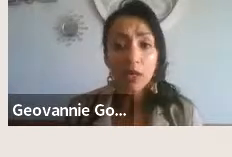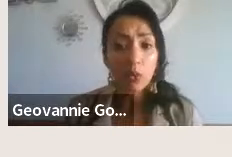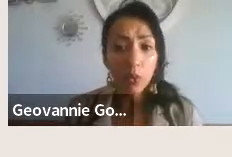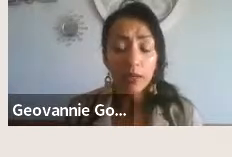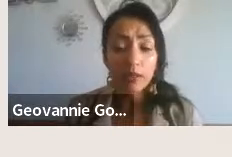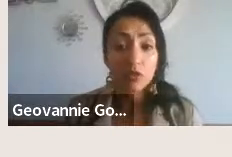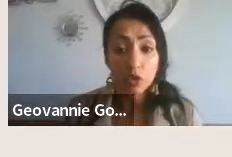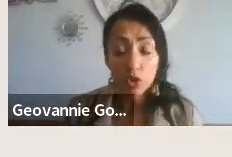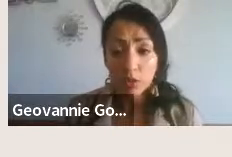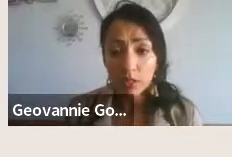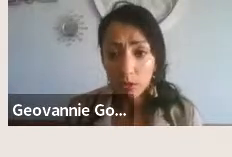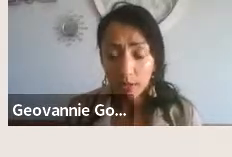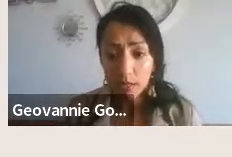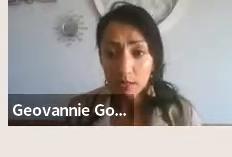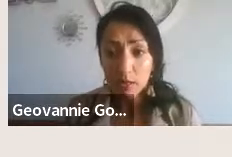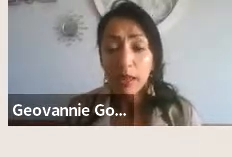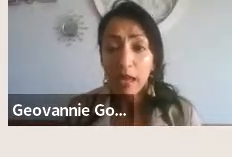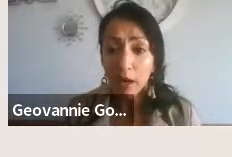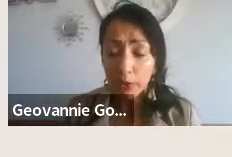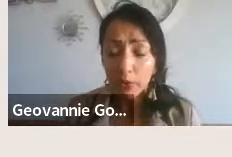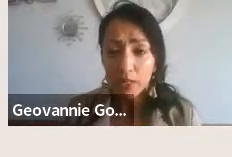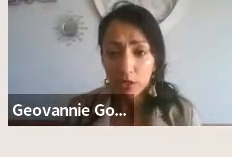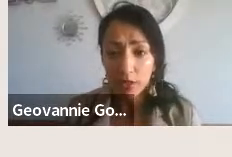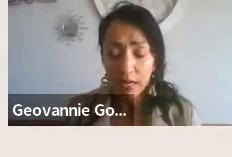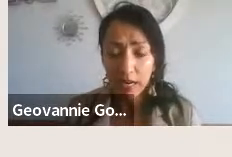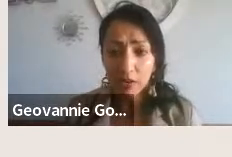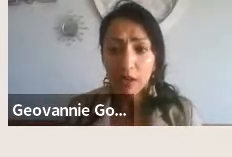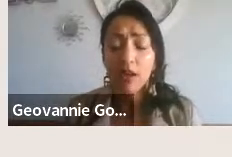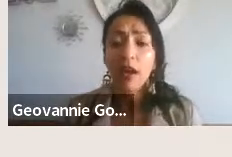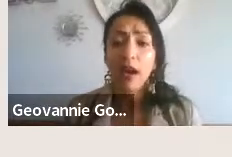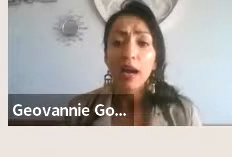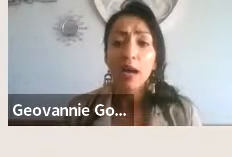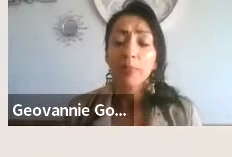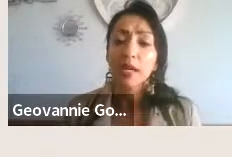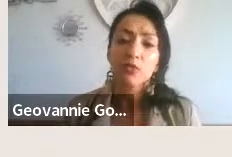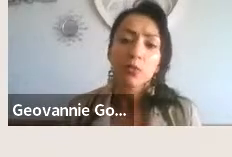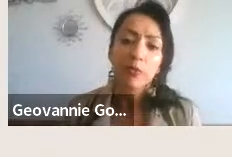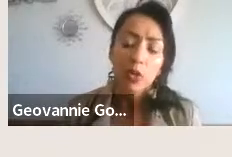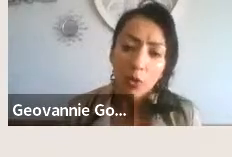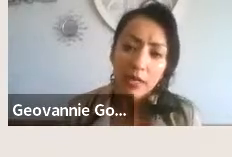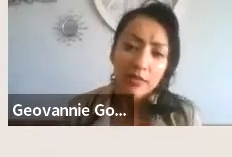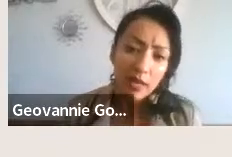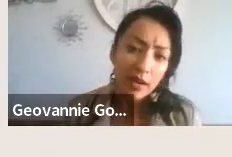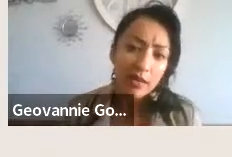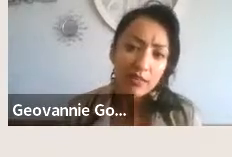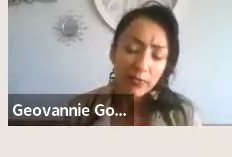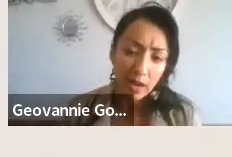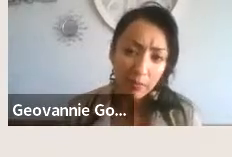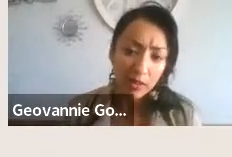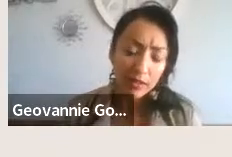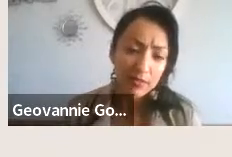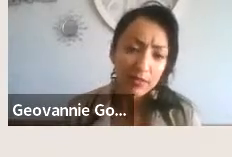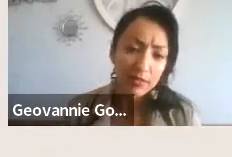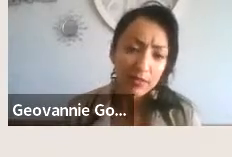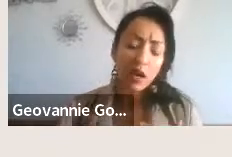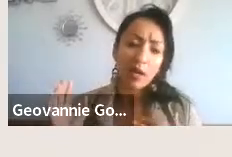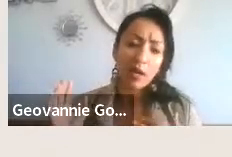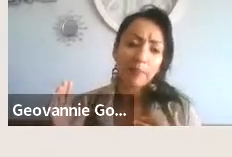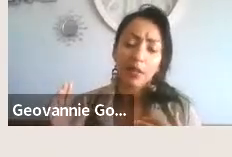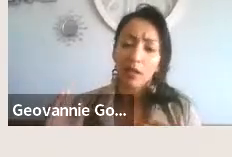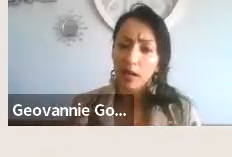a very quick social determinants of health questionnaire because we've noticed that as